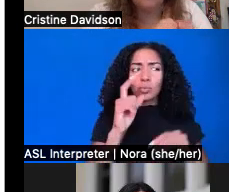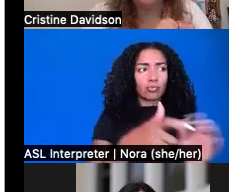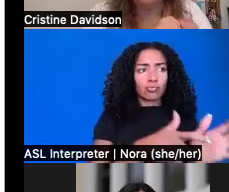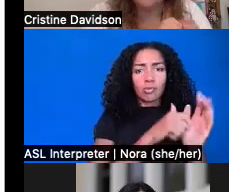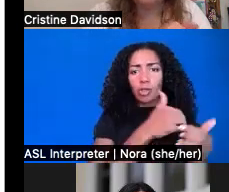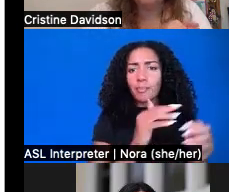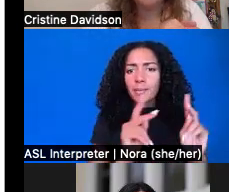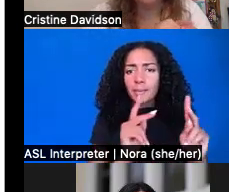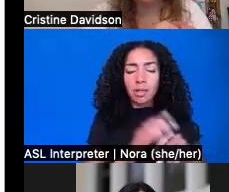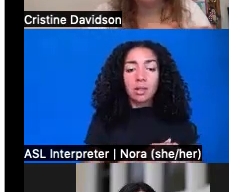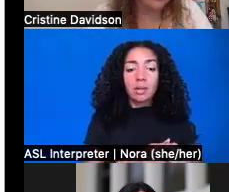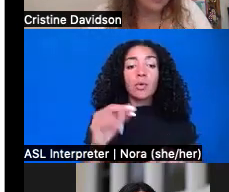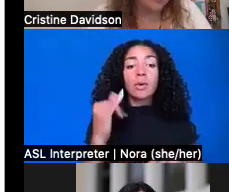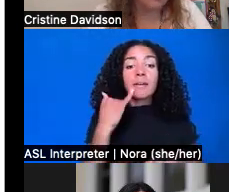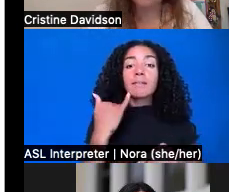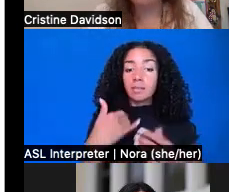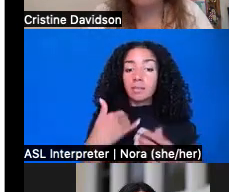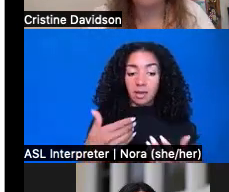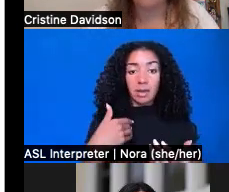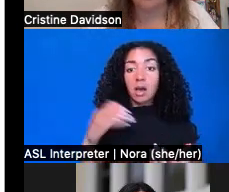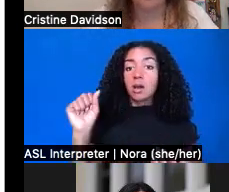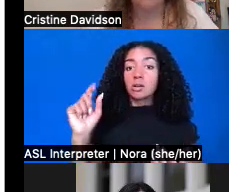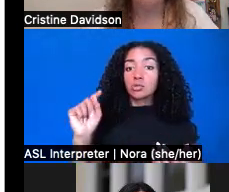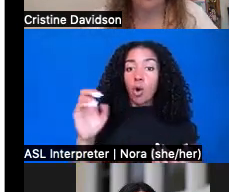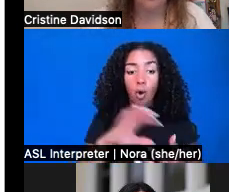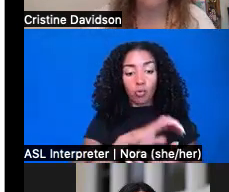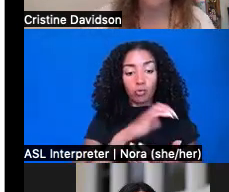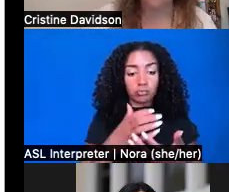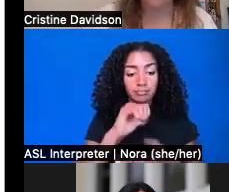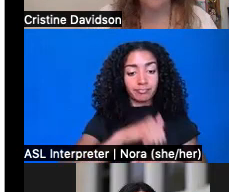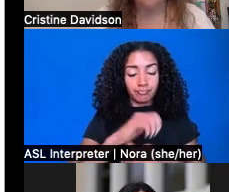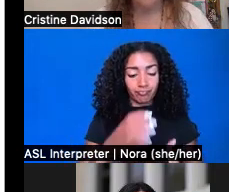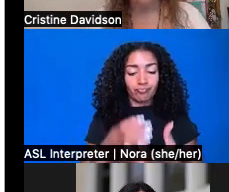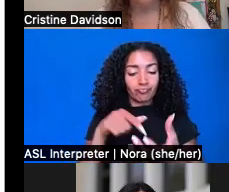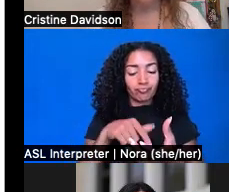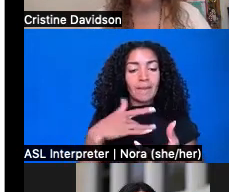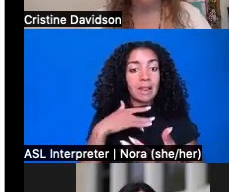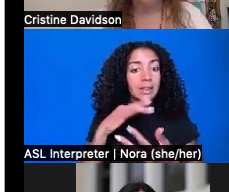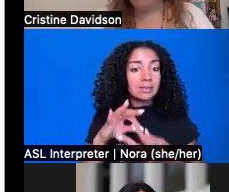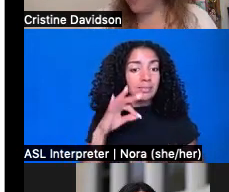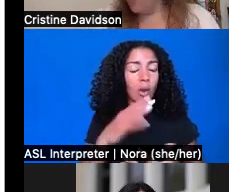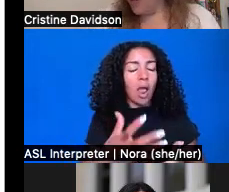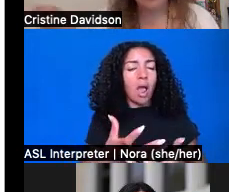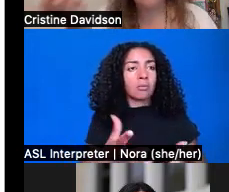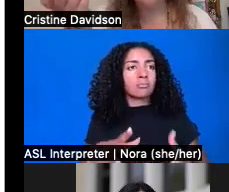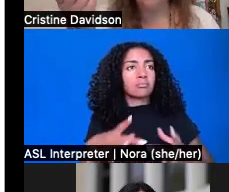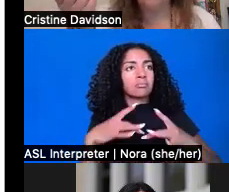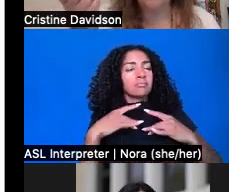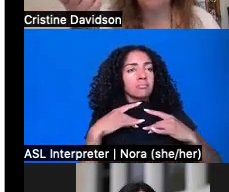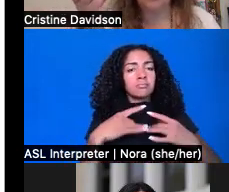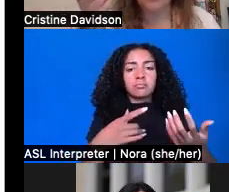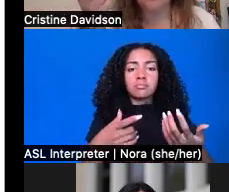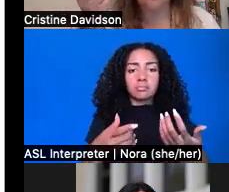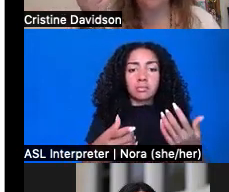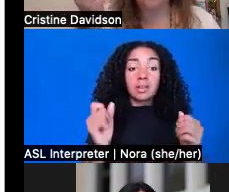help you hold that information. We can talk to our survivors about finding a stone. And then maybe they want to be done with